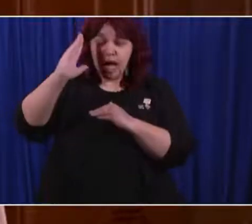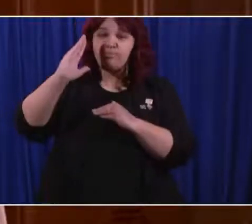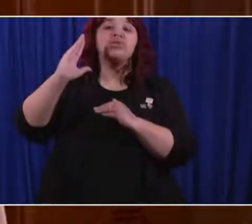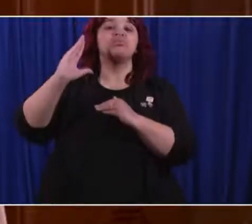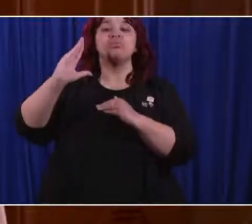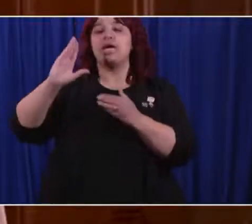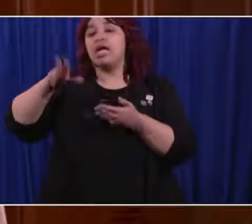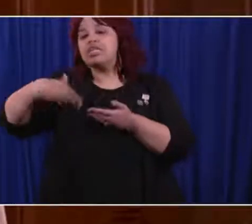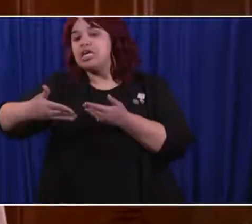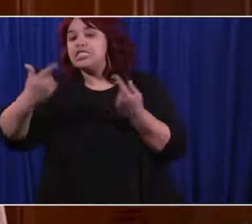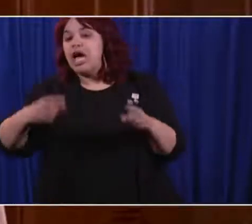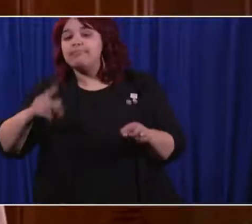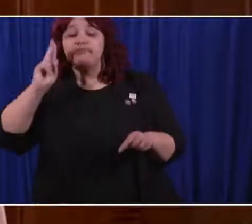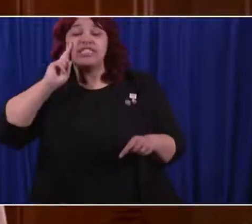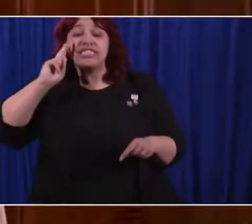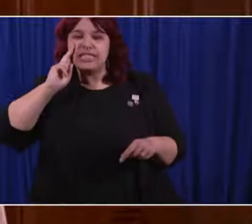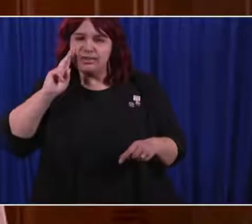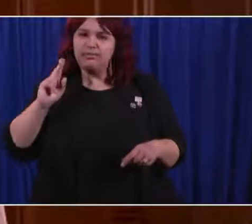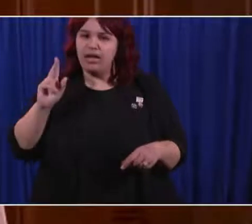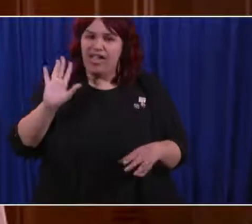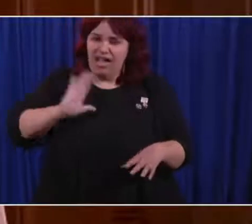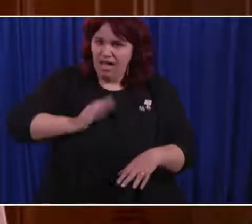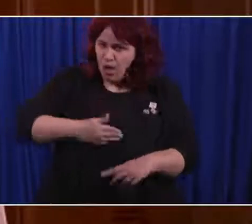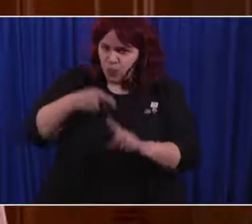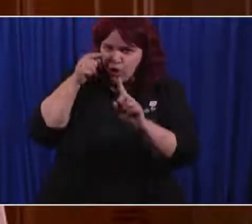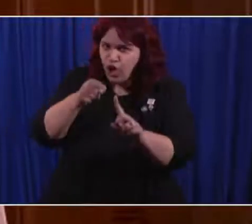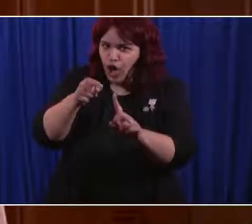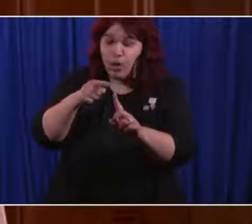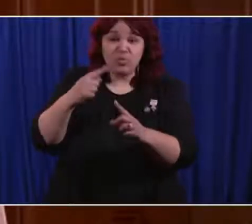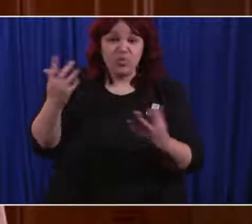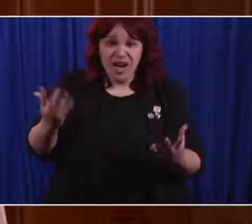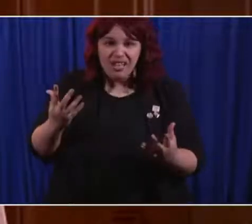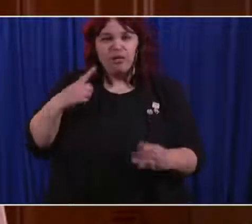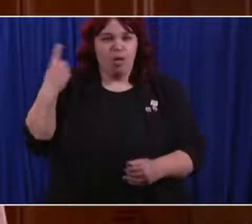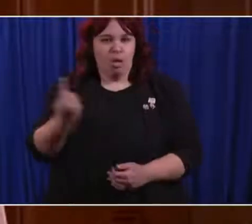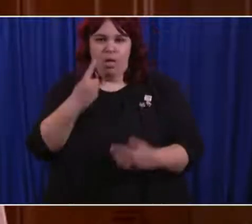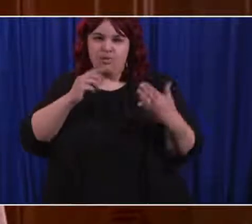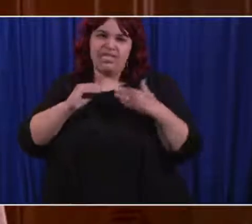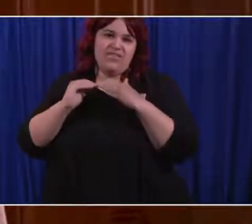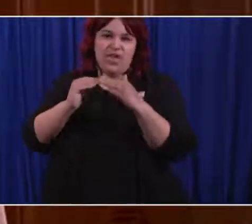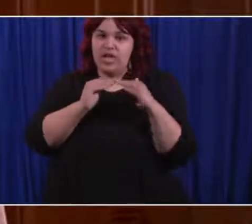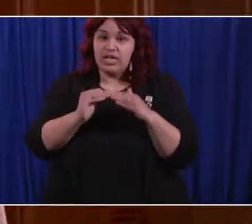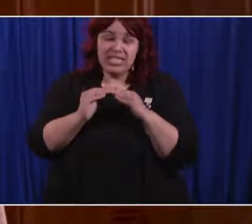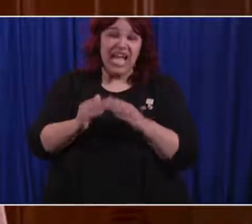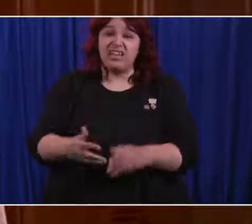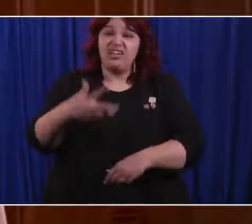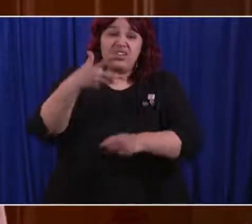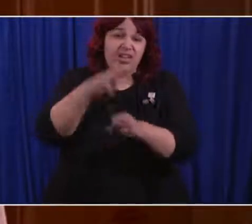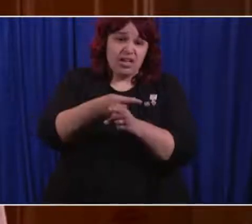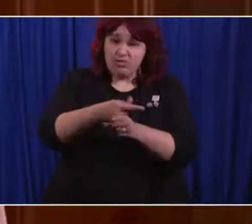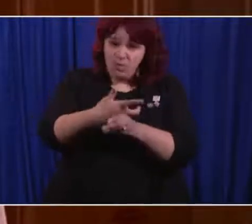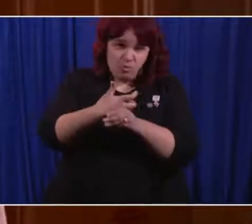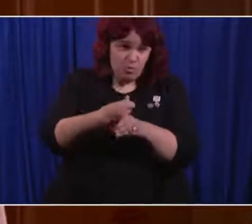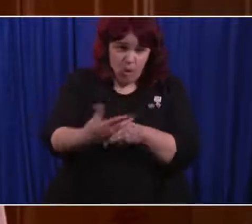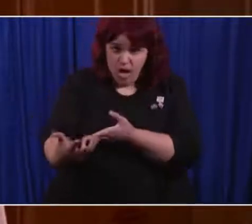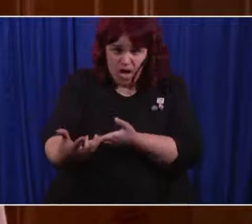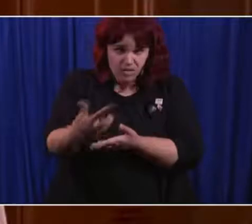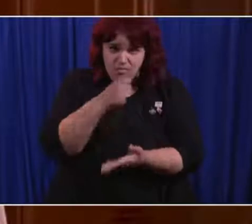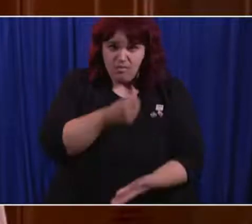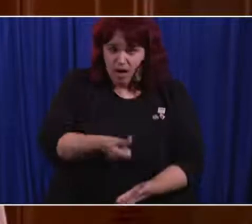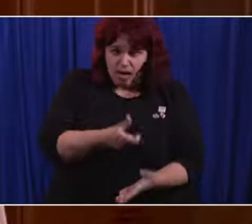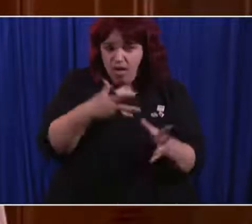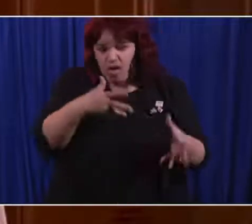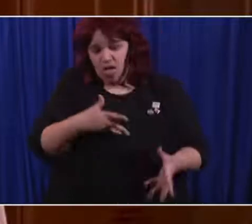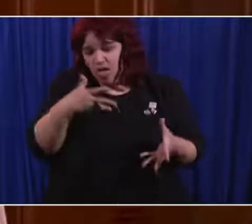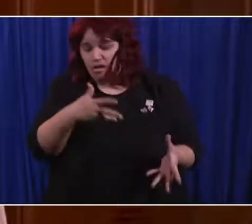wants it as quickly as we can. Let no vaccines sit on the shelf. Let no vaccines sit in a pharmacy or any place